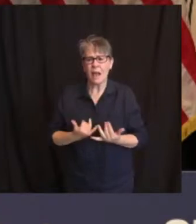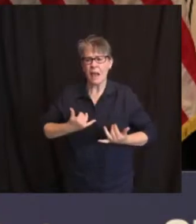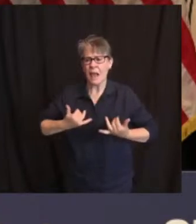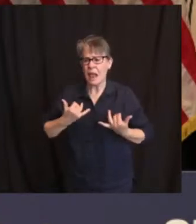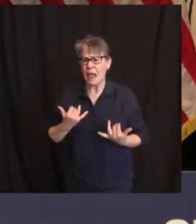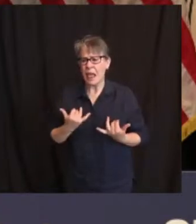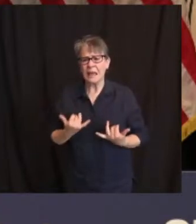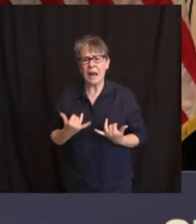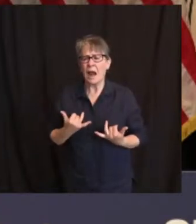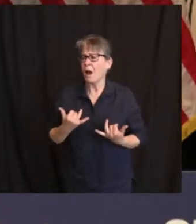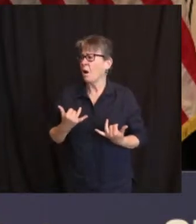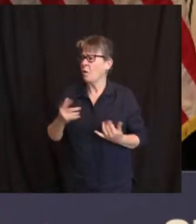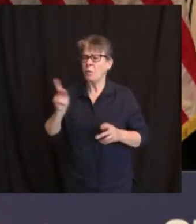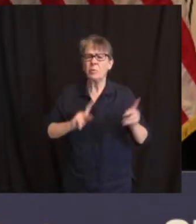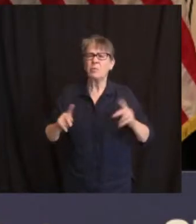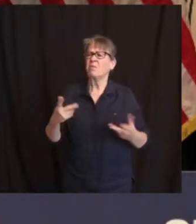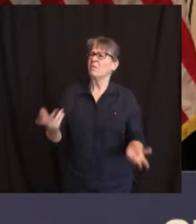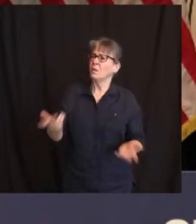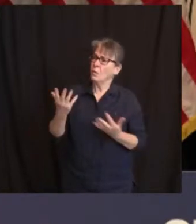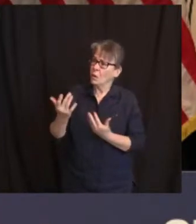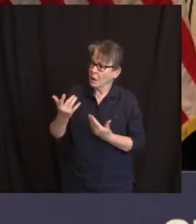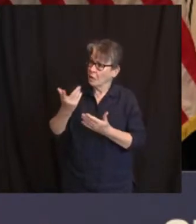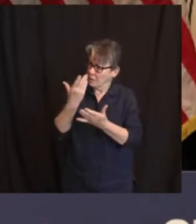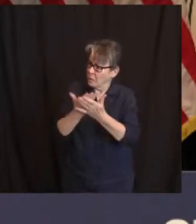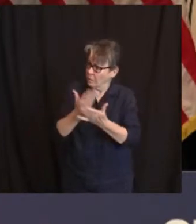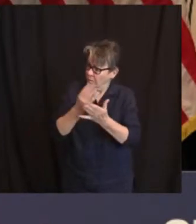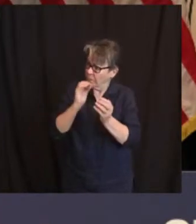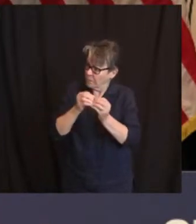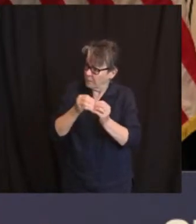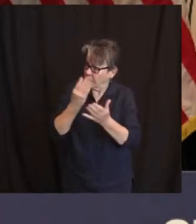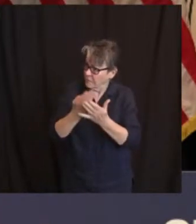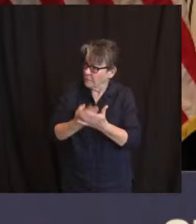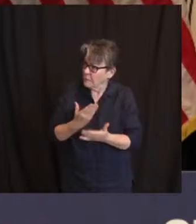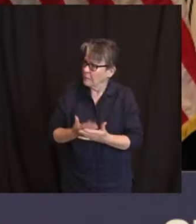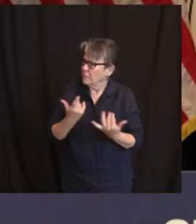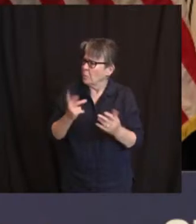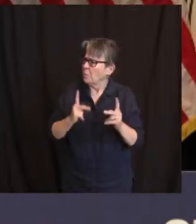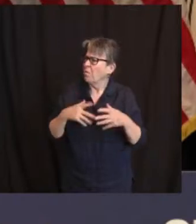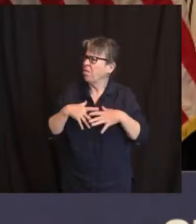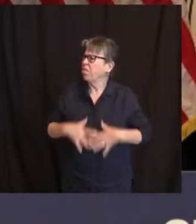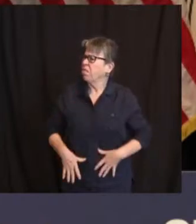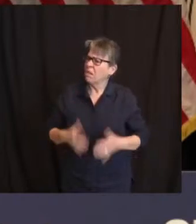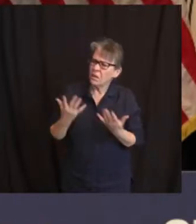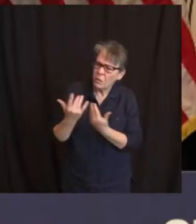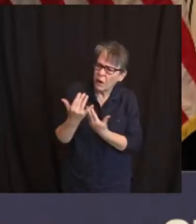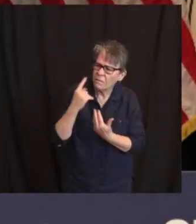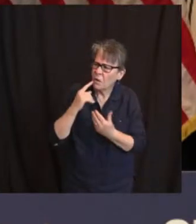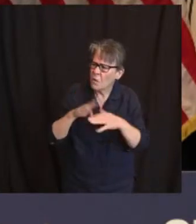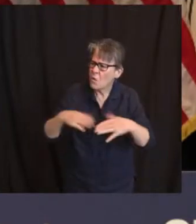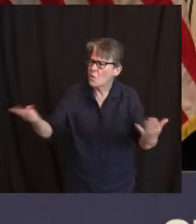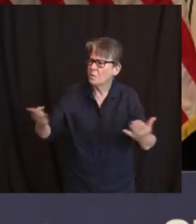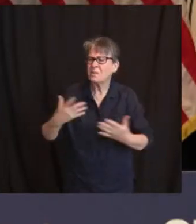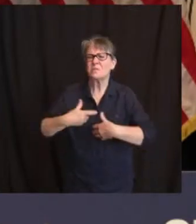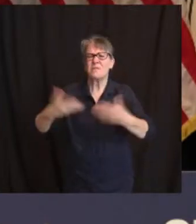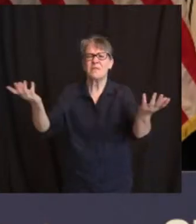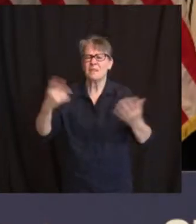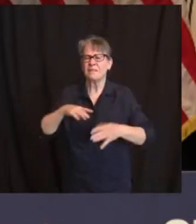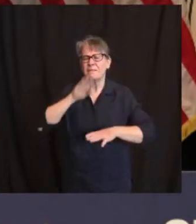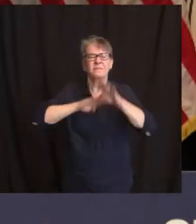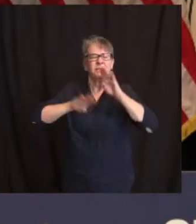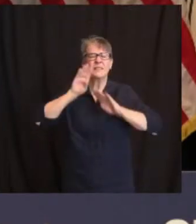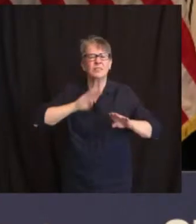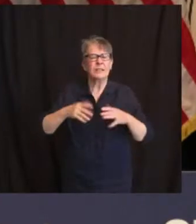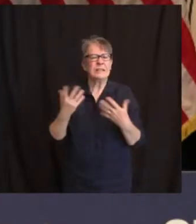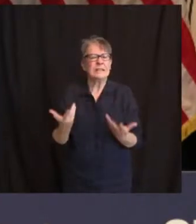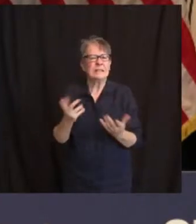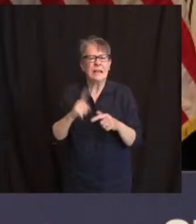Does it start to wear on you? Is it frustrating? I mean, how do you deal with this? You're a human being just like everybody else in here. And final